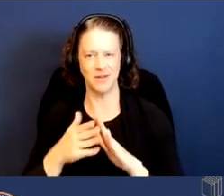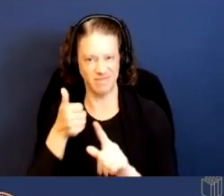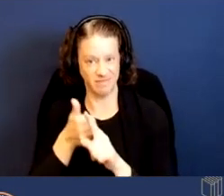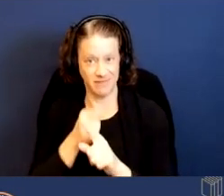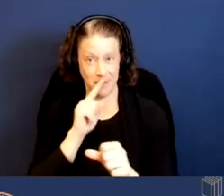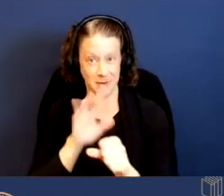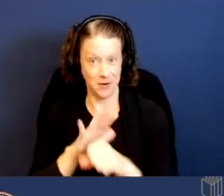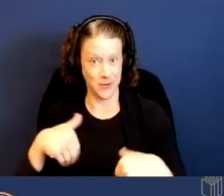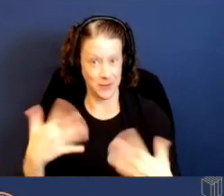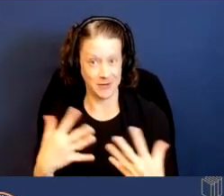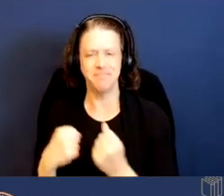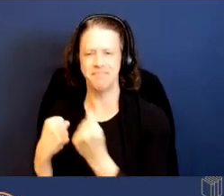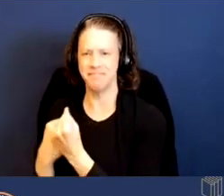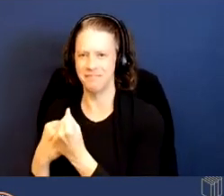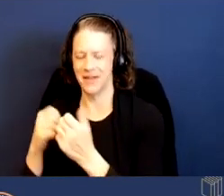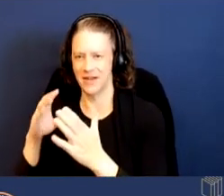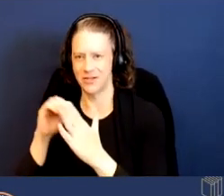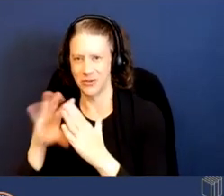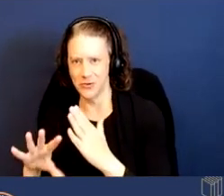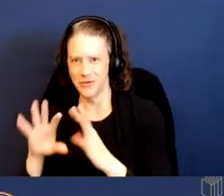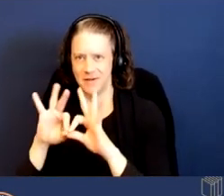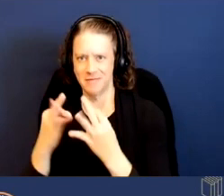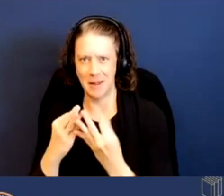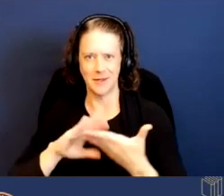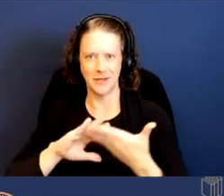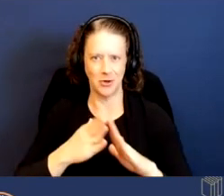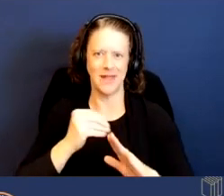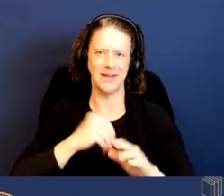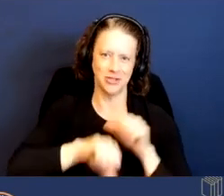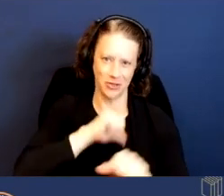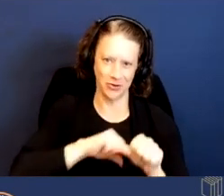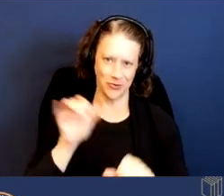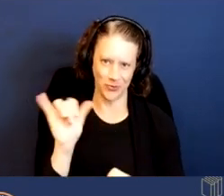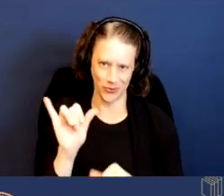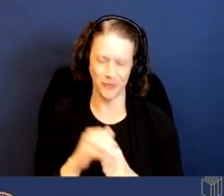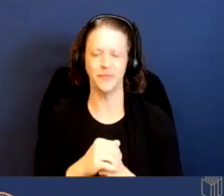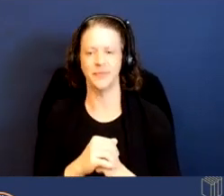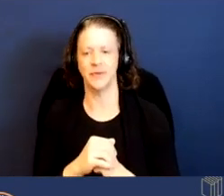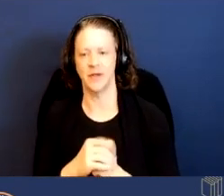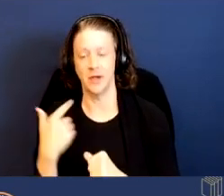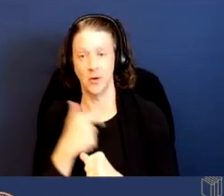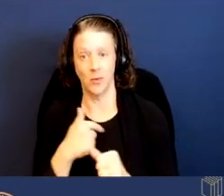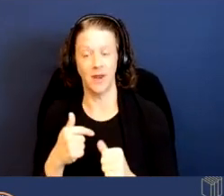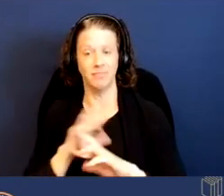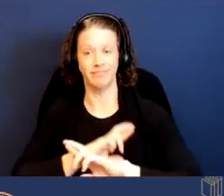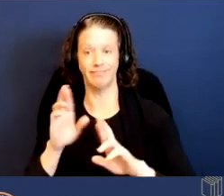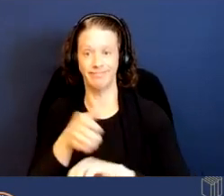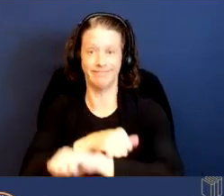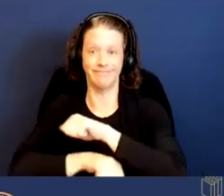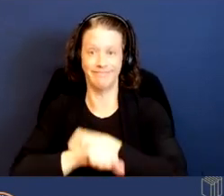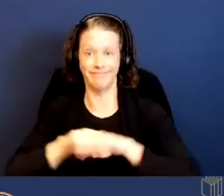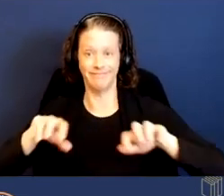only supporting students, families, and communities, but also supporting each other as well. So as we head into this year, just know